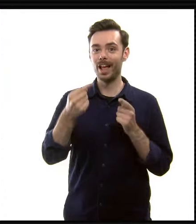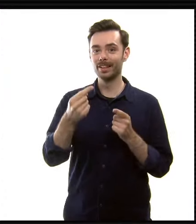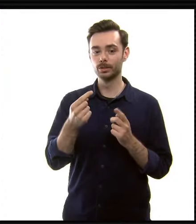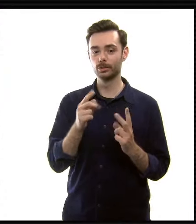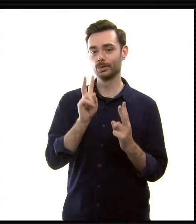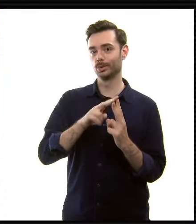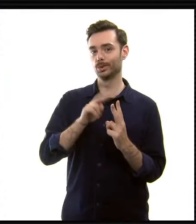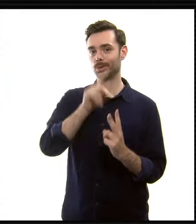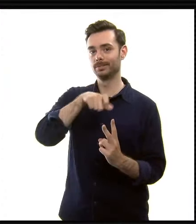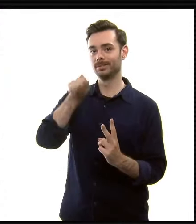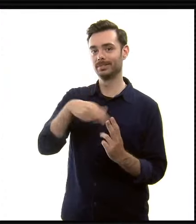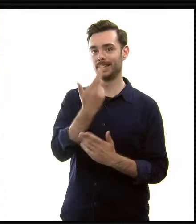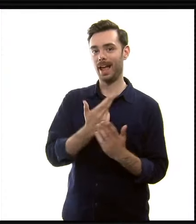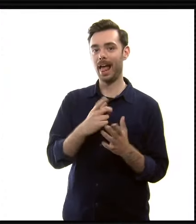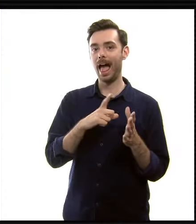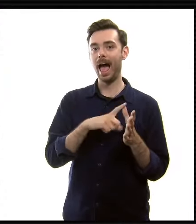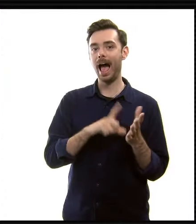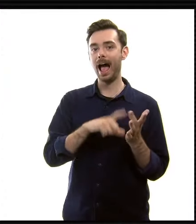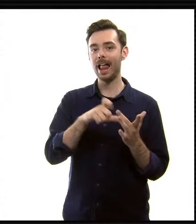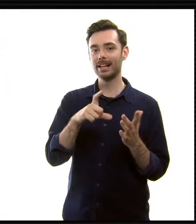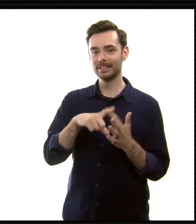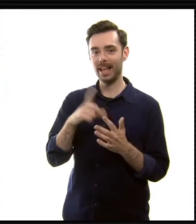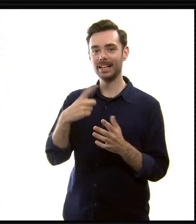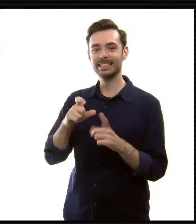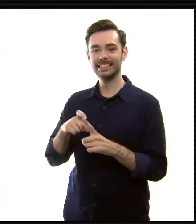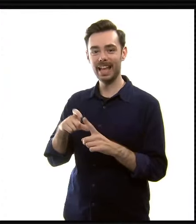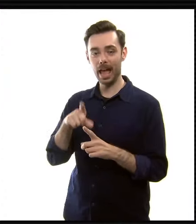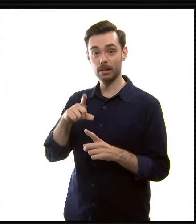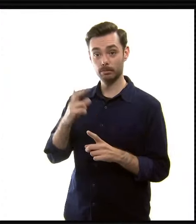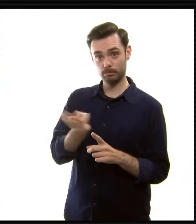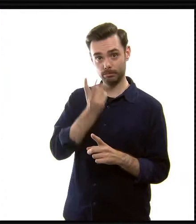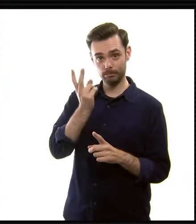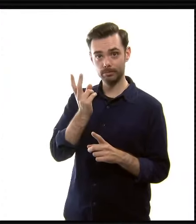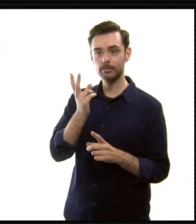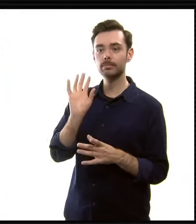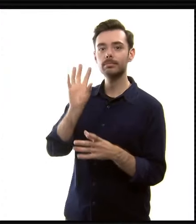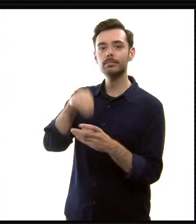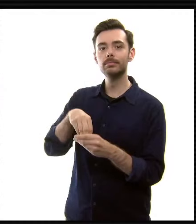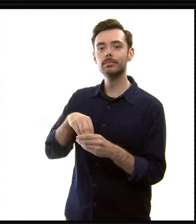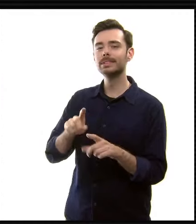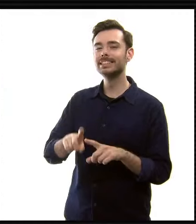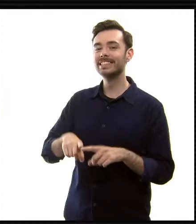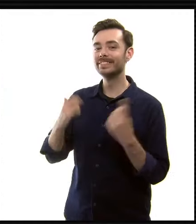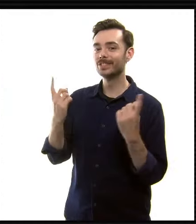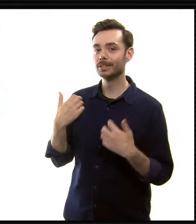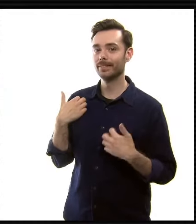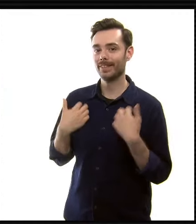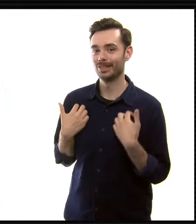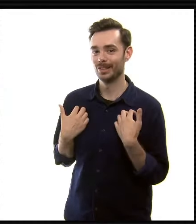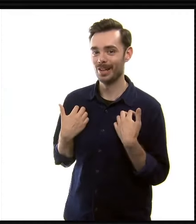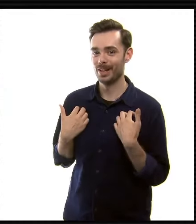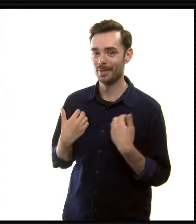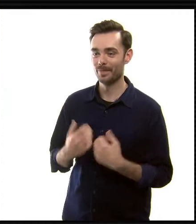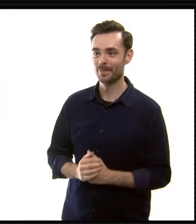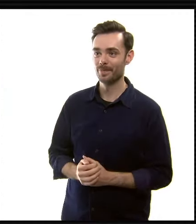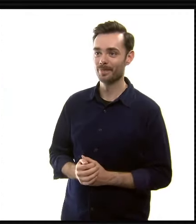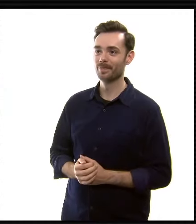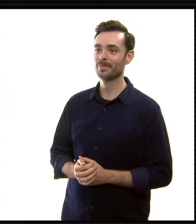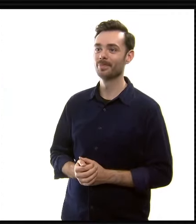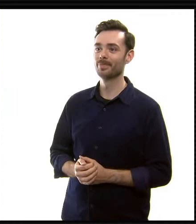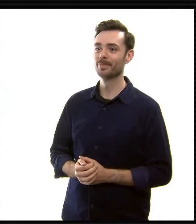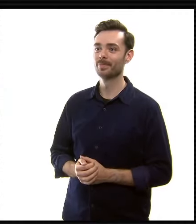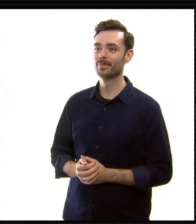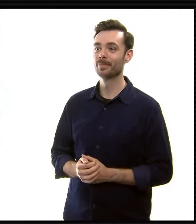LEGO designers, Alice and Didier, have been taking part in a very different type of adventure. Yeah, as a rather special way to